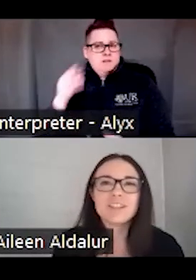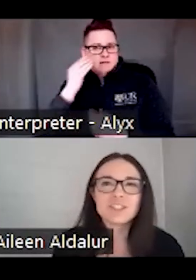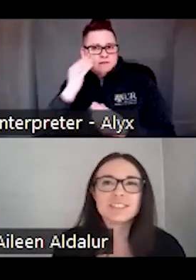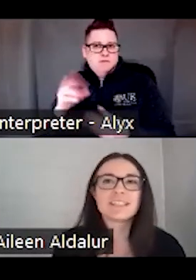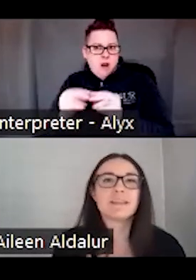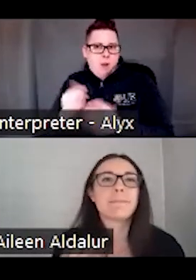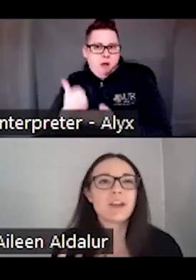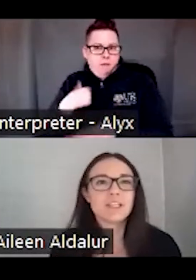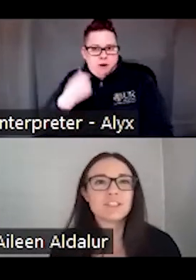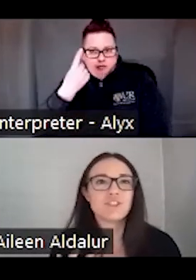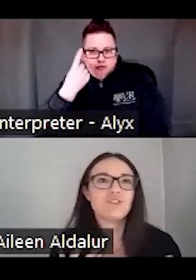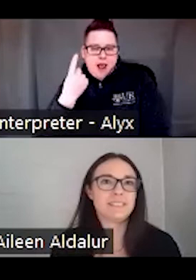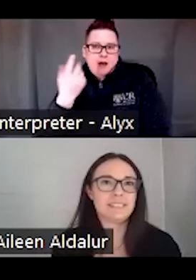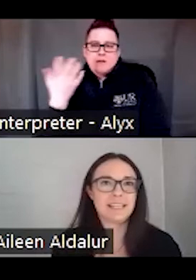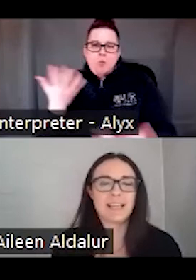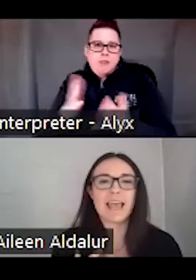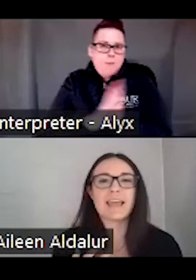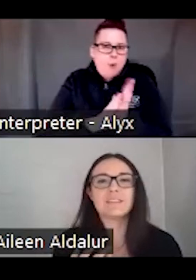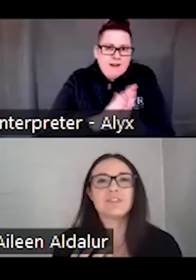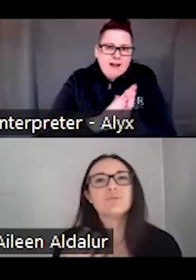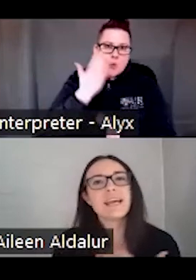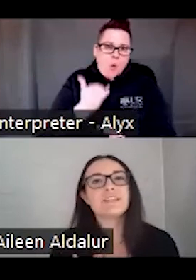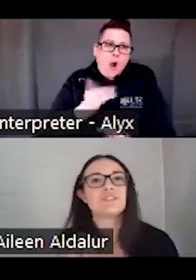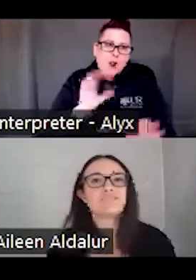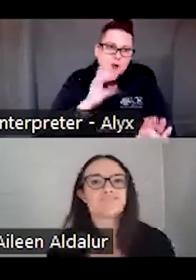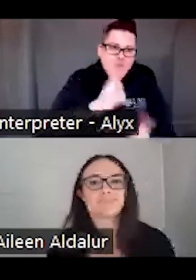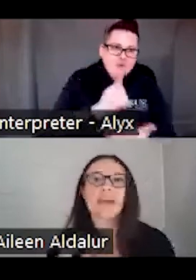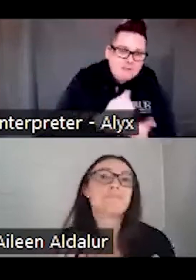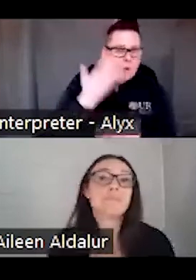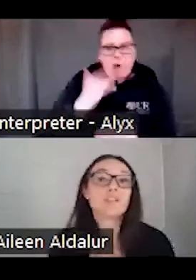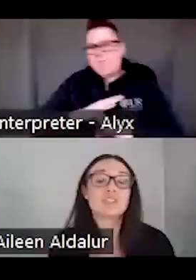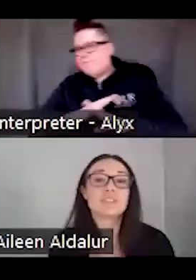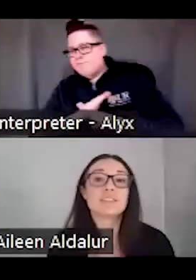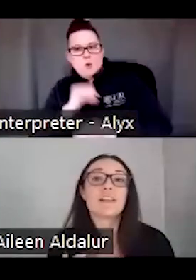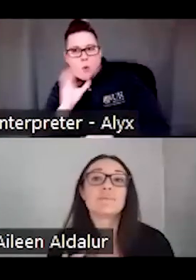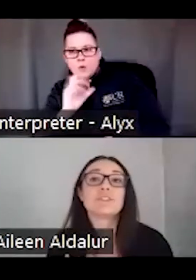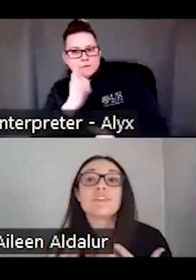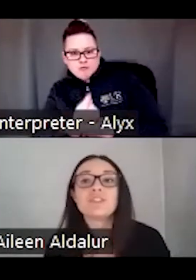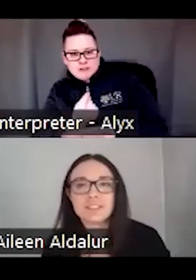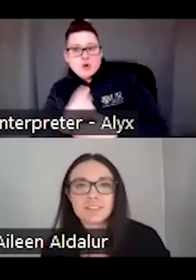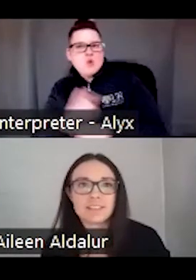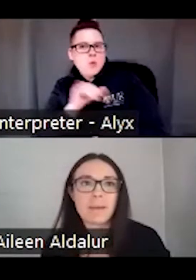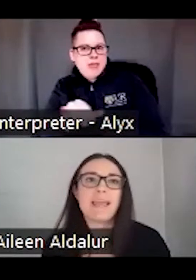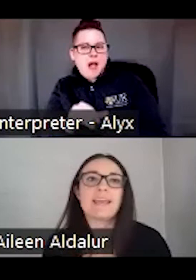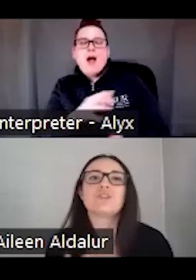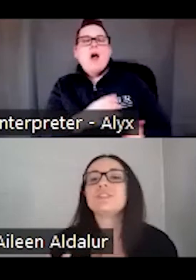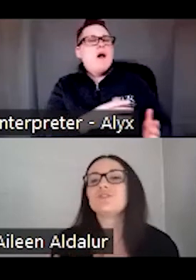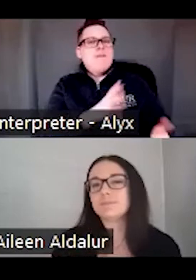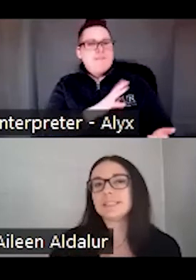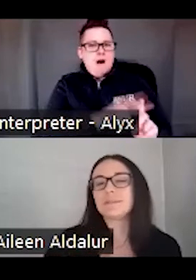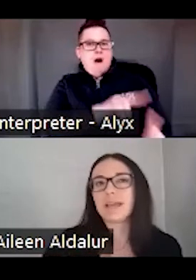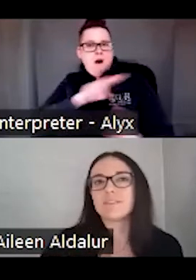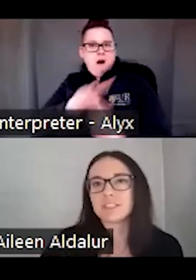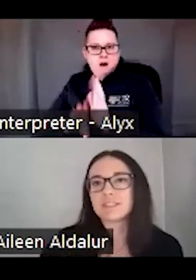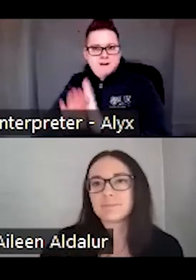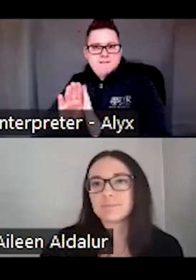the motivations and the barriers to treatment seeking, and to use that information to develop interventions that may increase